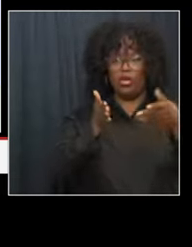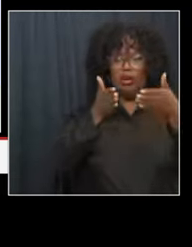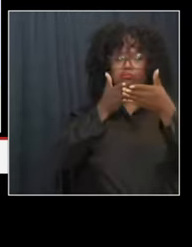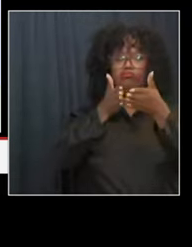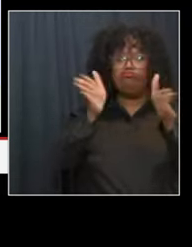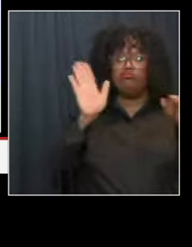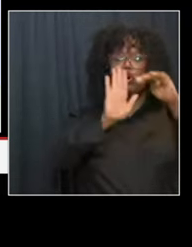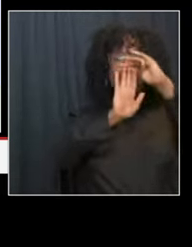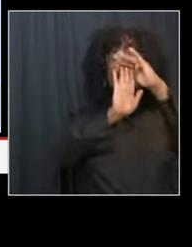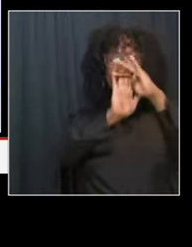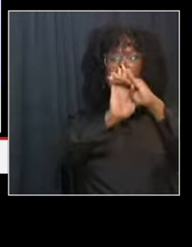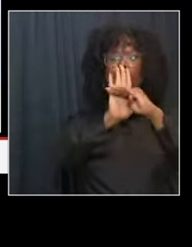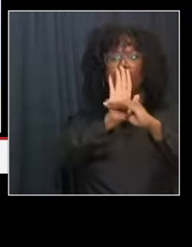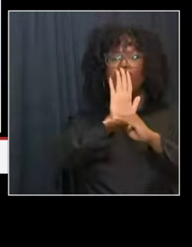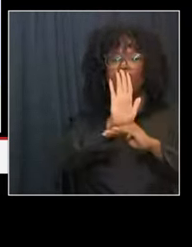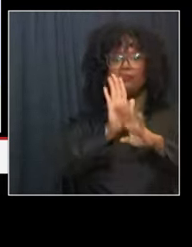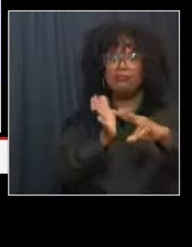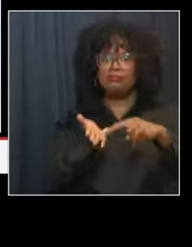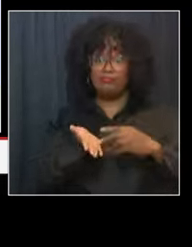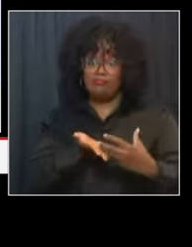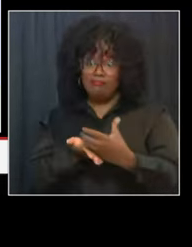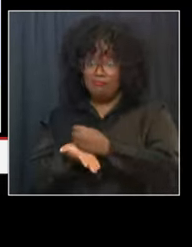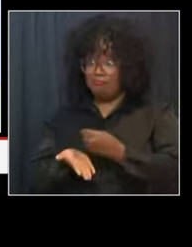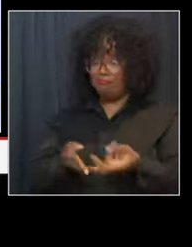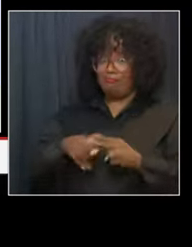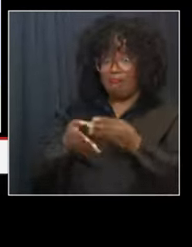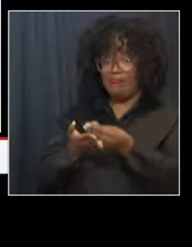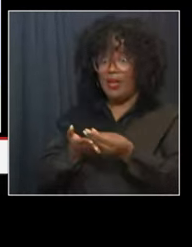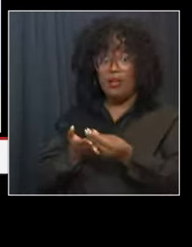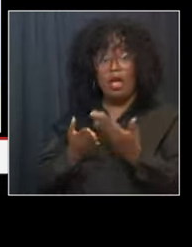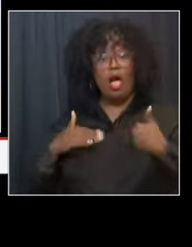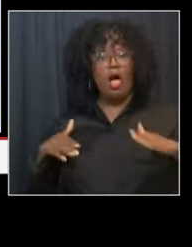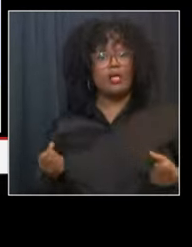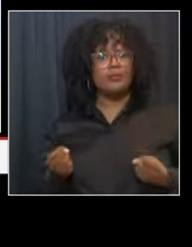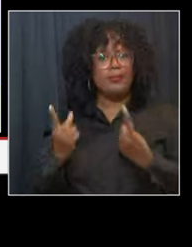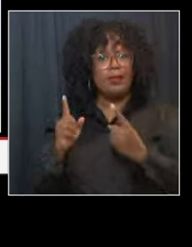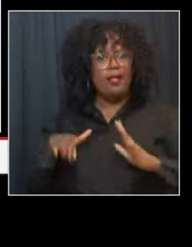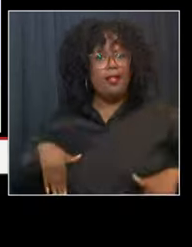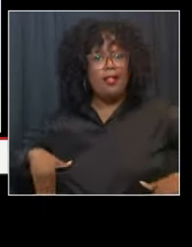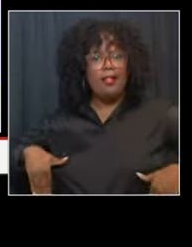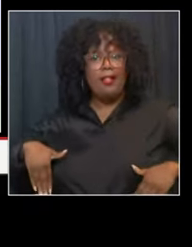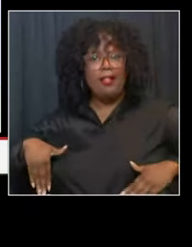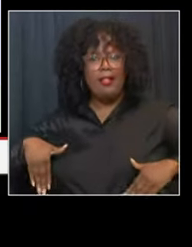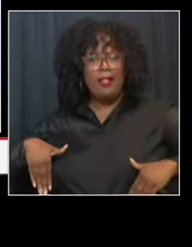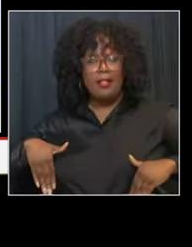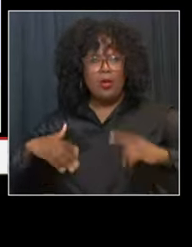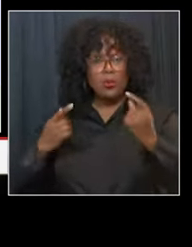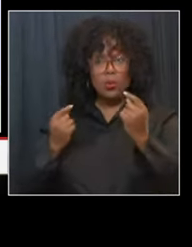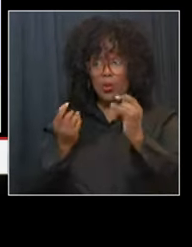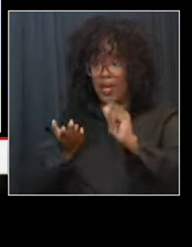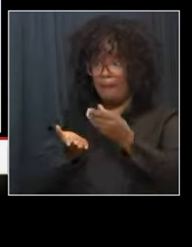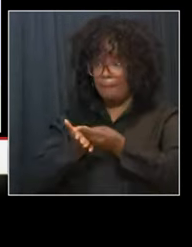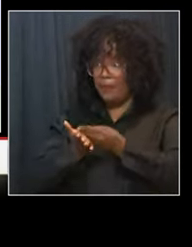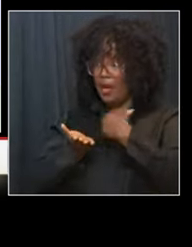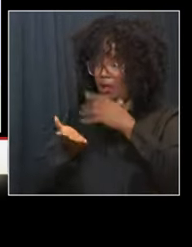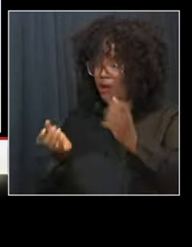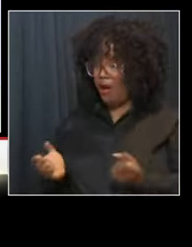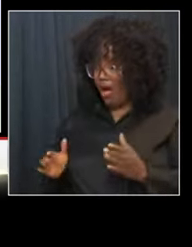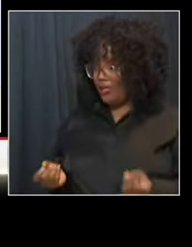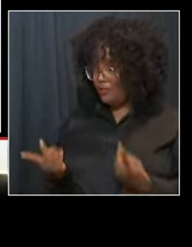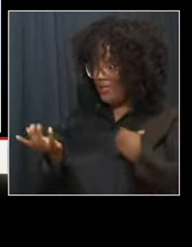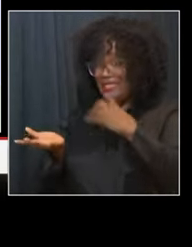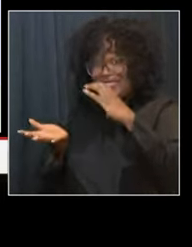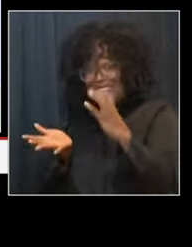not spend from a prior fiscal year. And so we were able to capture some of those resources and use them to address